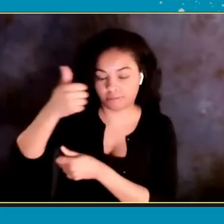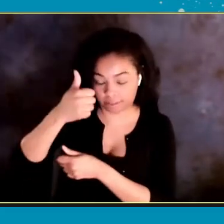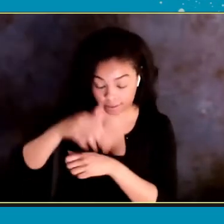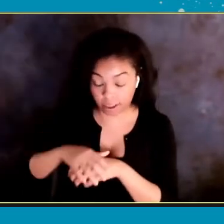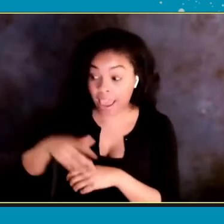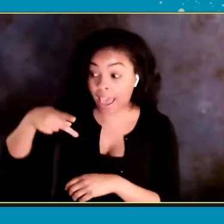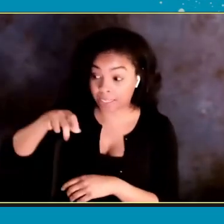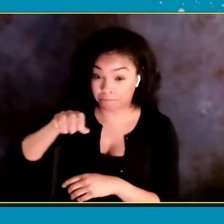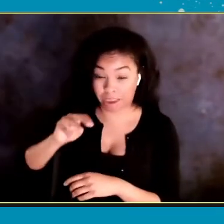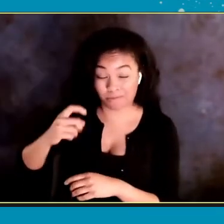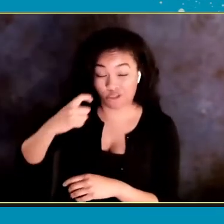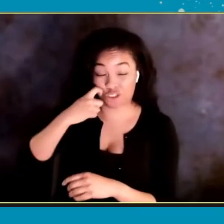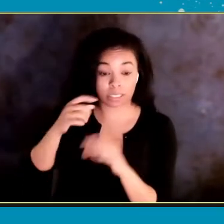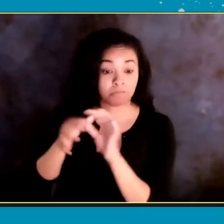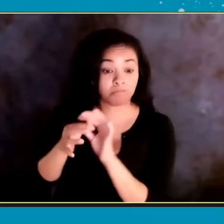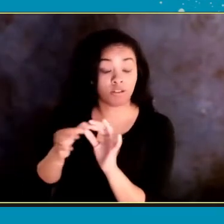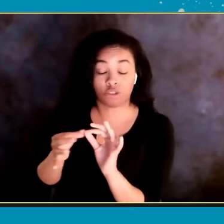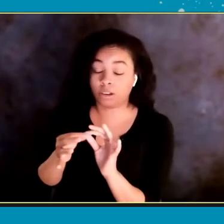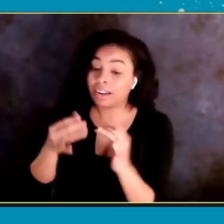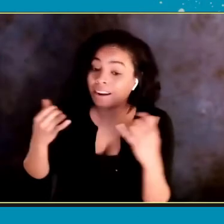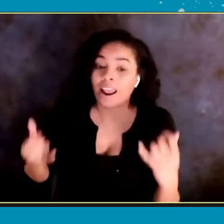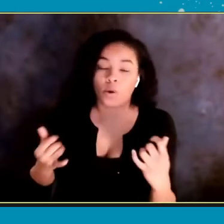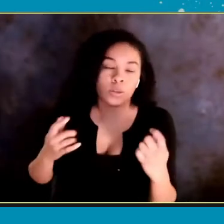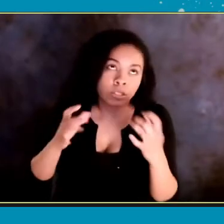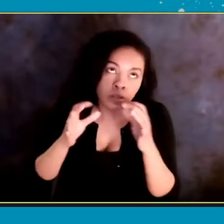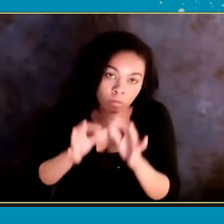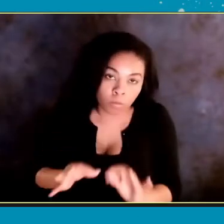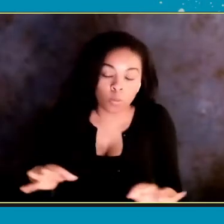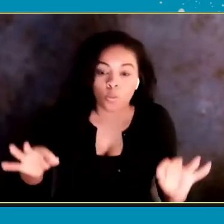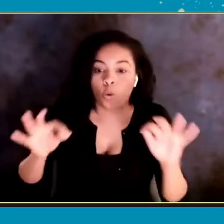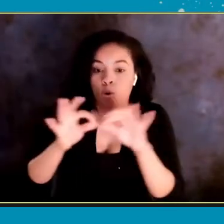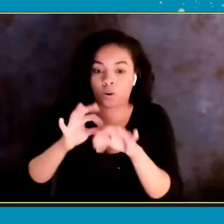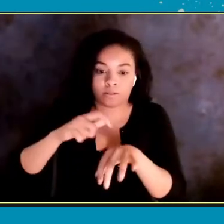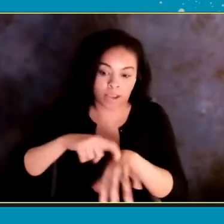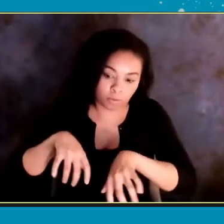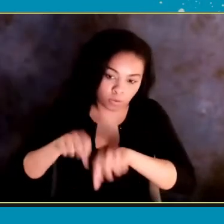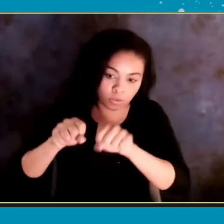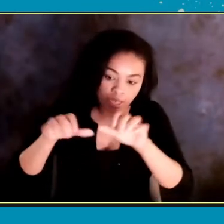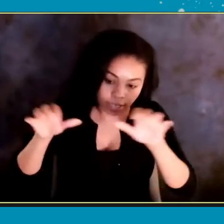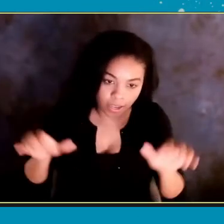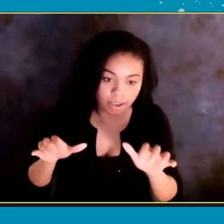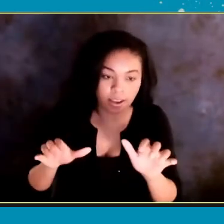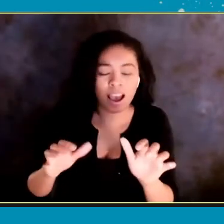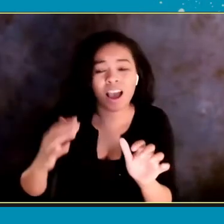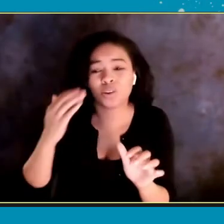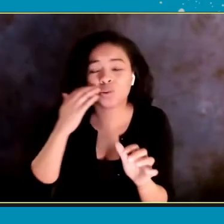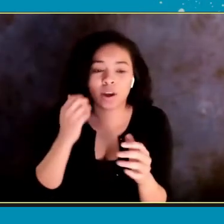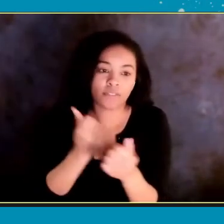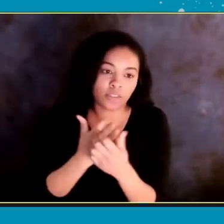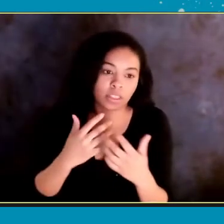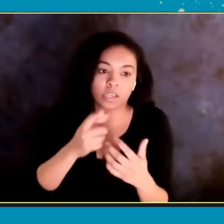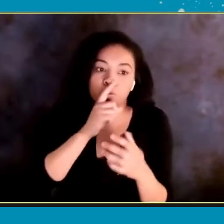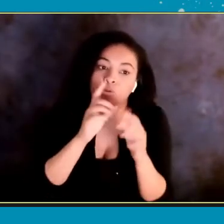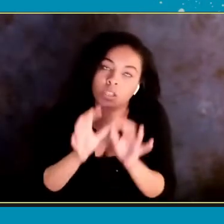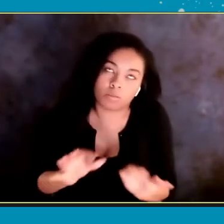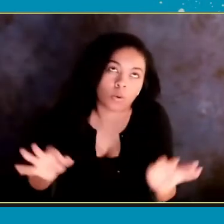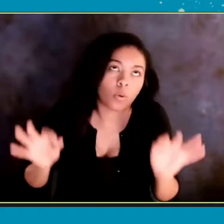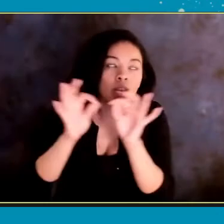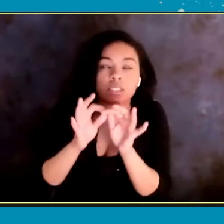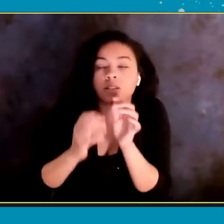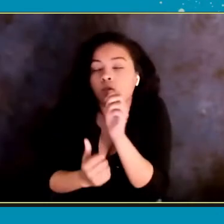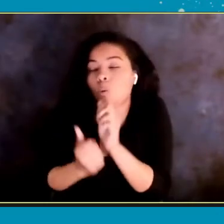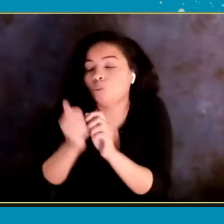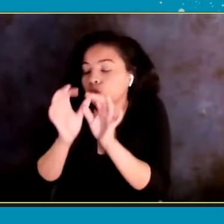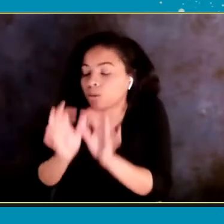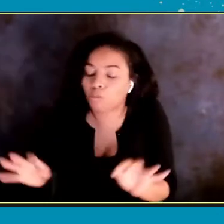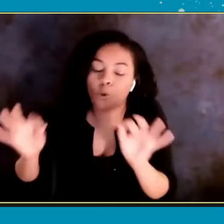critical time to take action, everybody. Like, I know everything is super important all the time. It's the most important election of our lives. We have to do